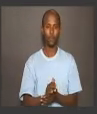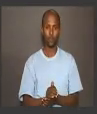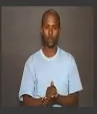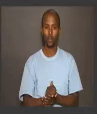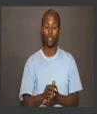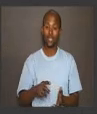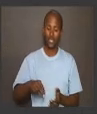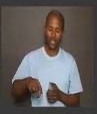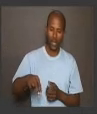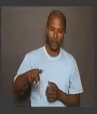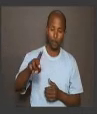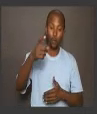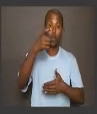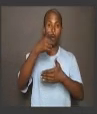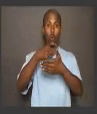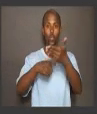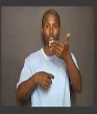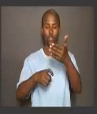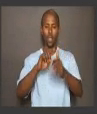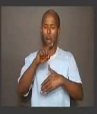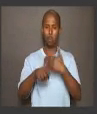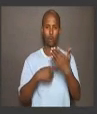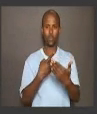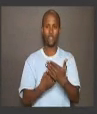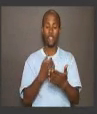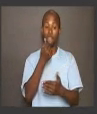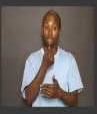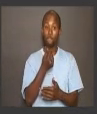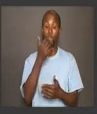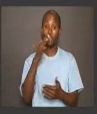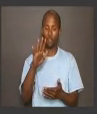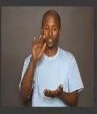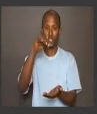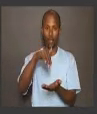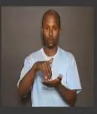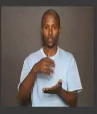trip will cost about 15,000 birr.